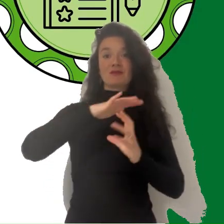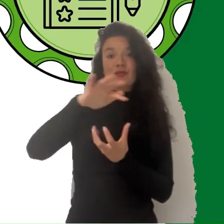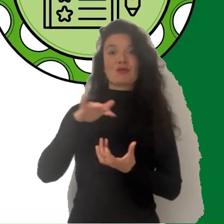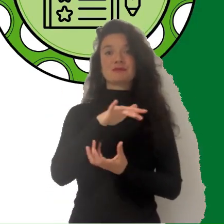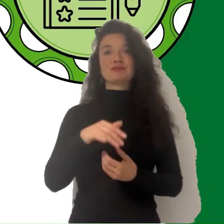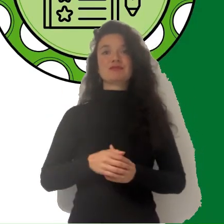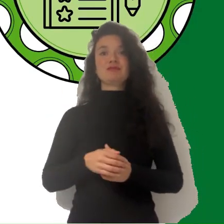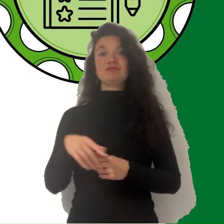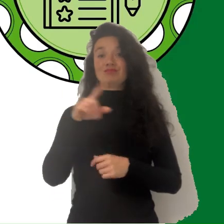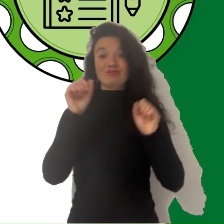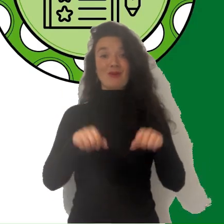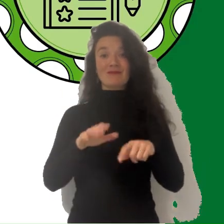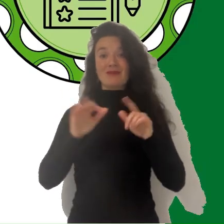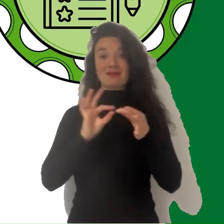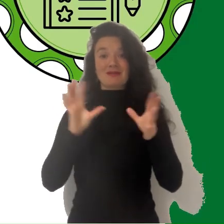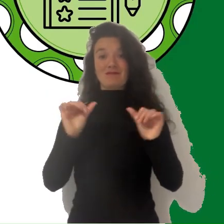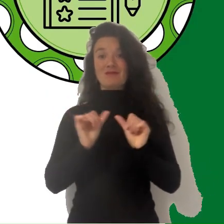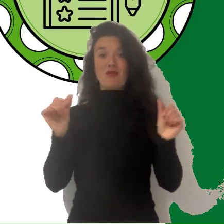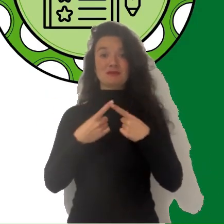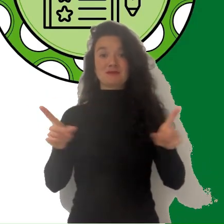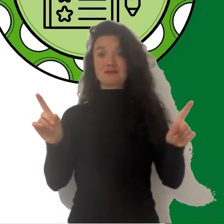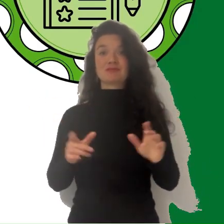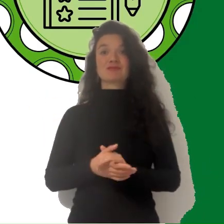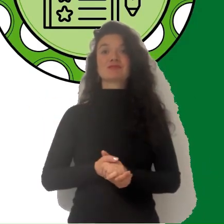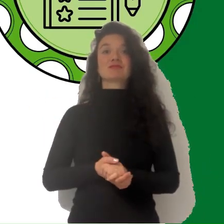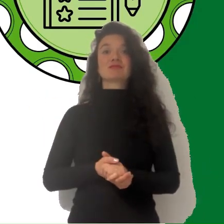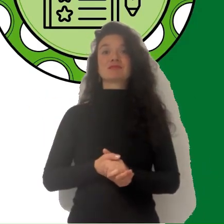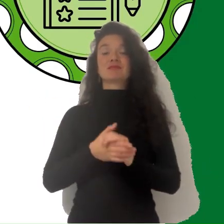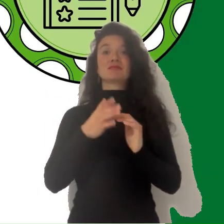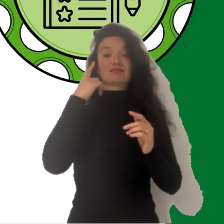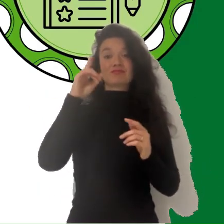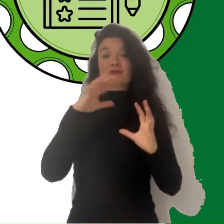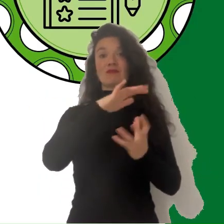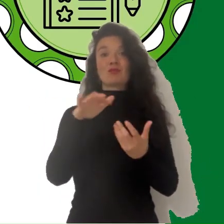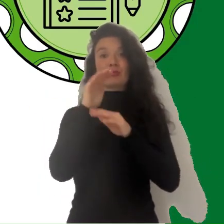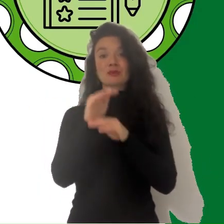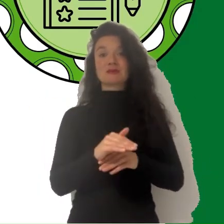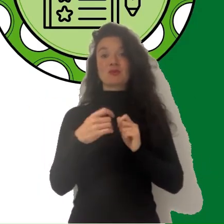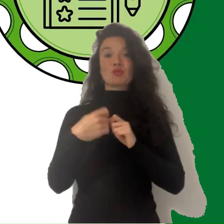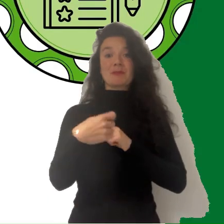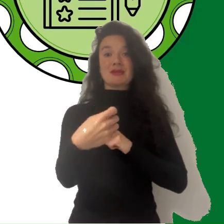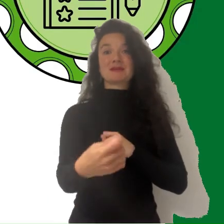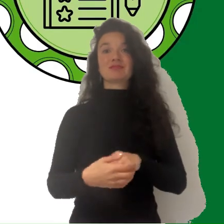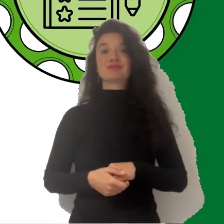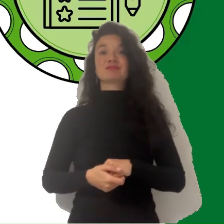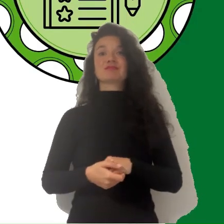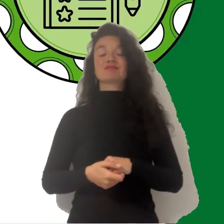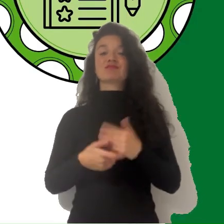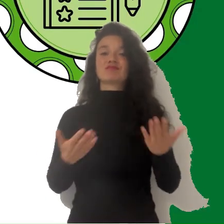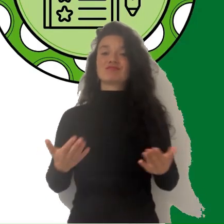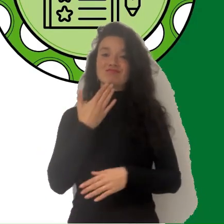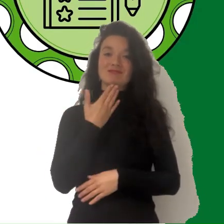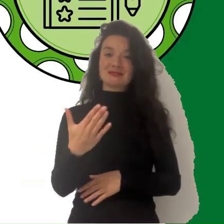work, everything affects the environment, and that you can make different in environmental protection and